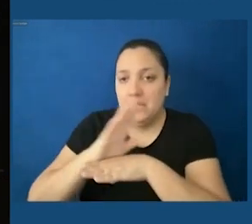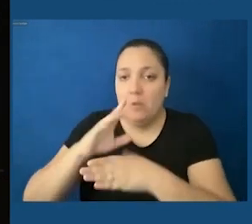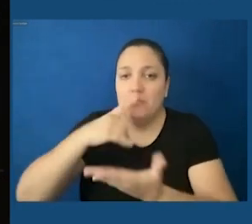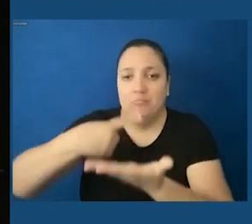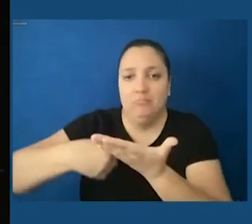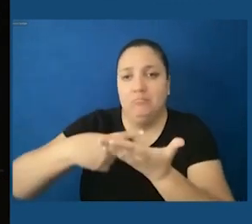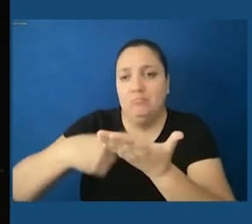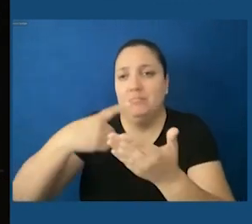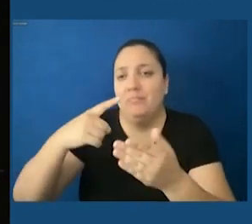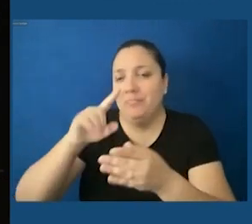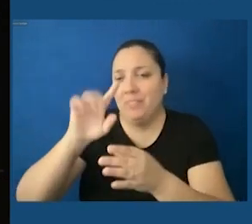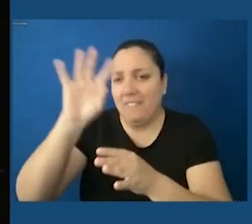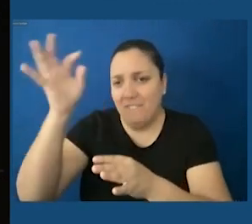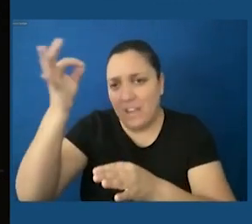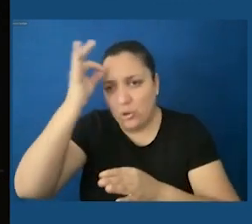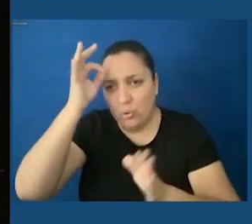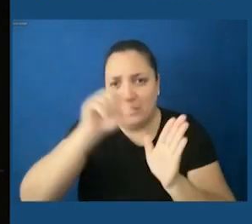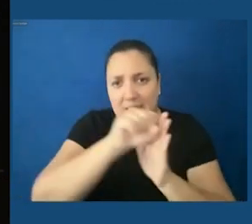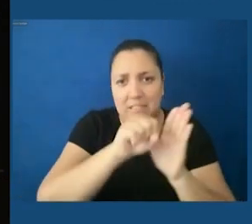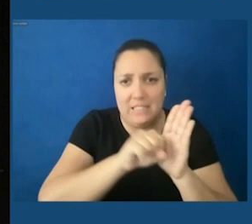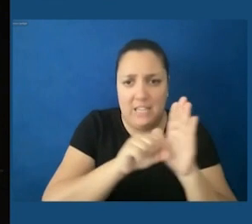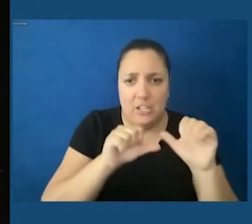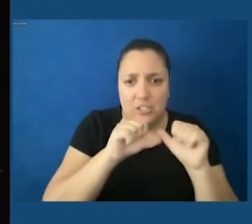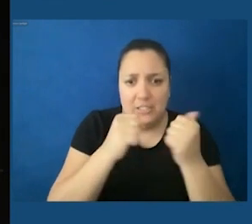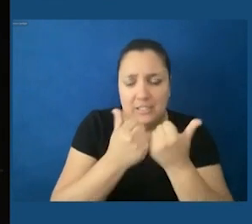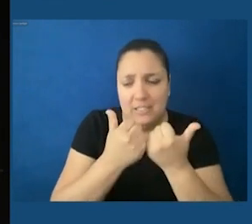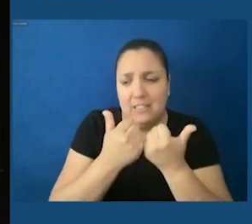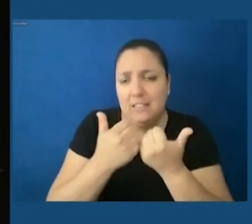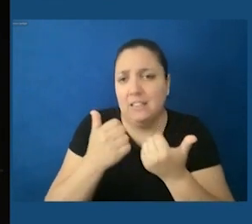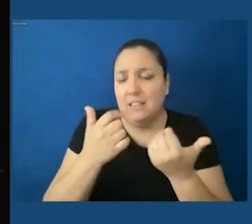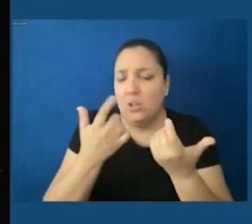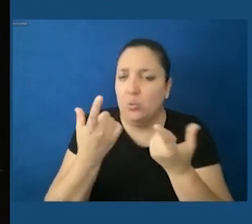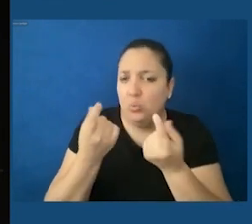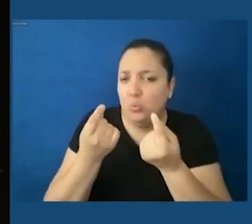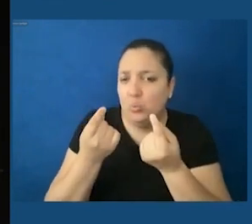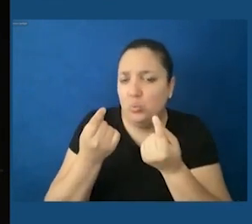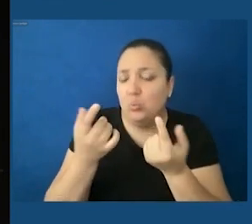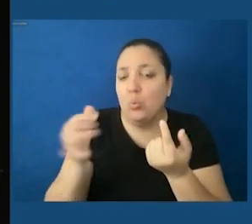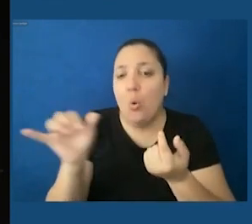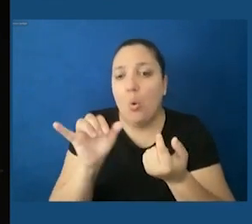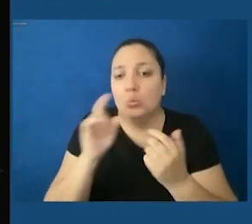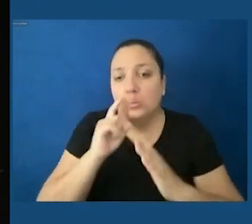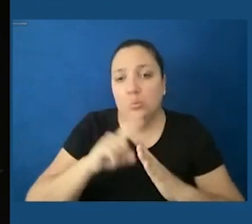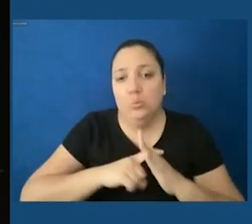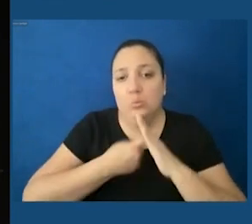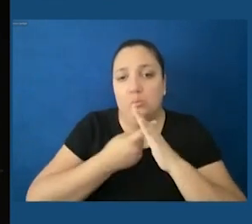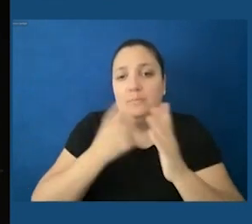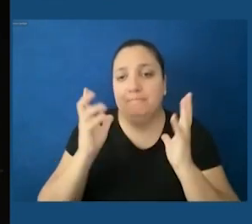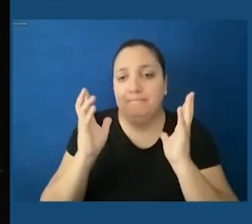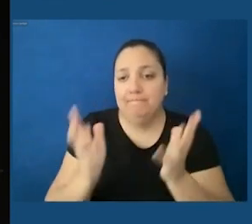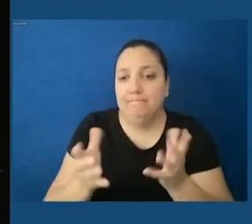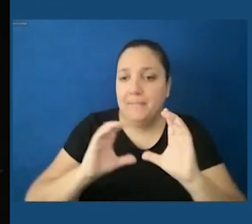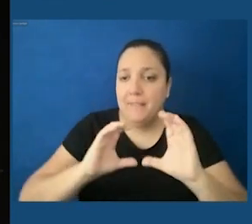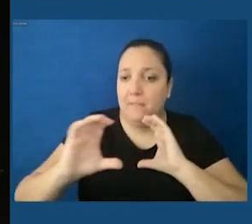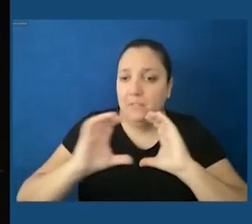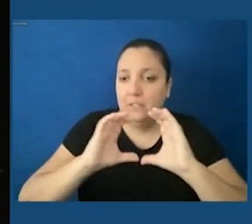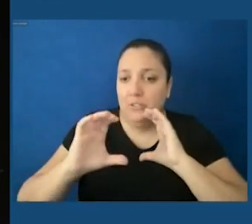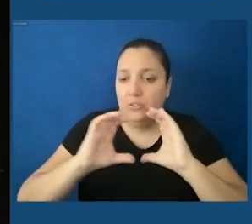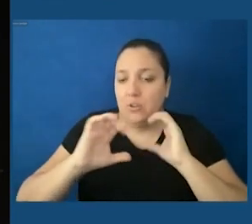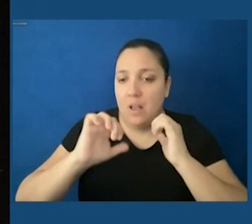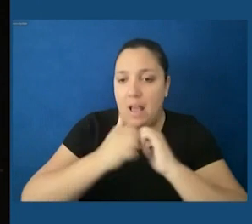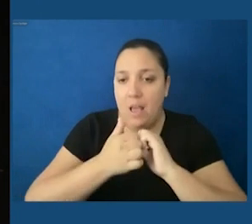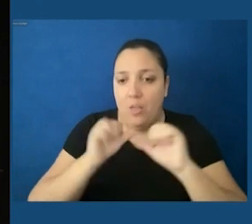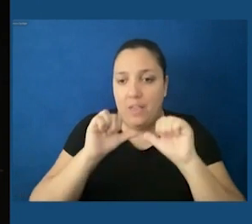what they do, and the purpose of this is to really start a conversation to talk about how the agencies